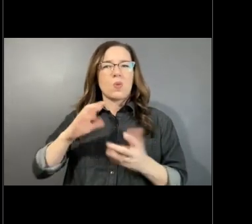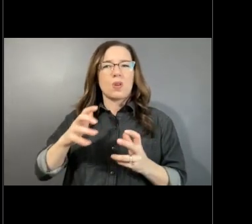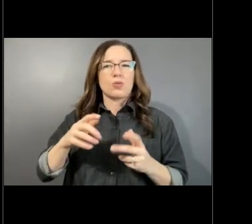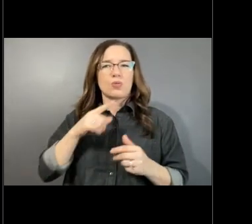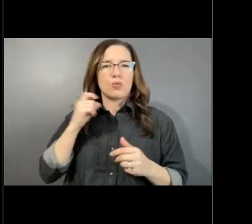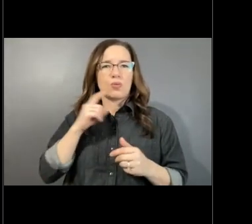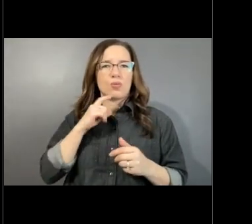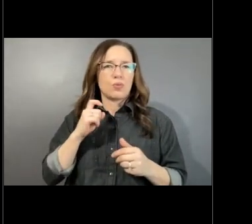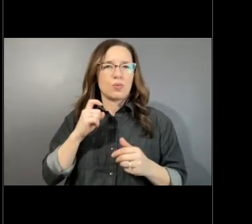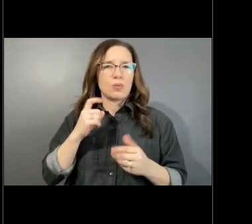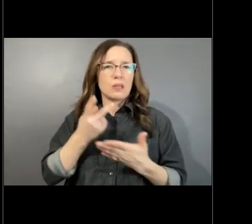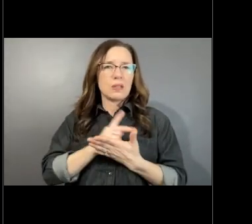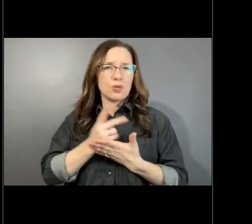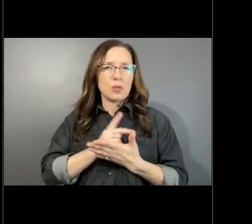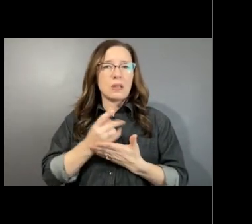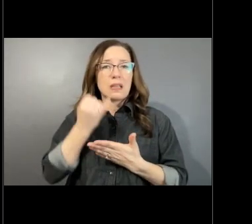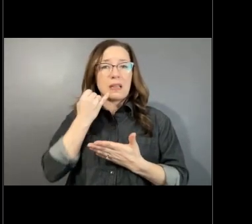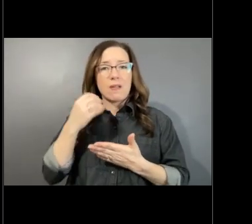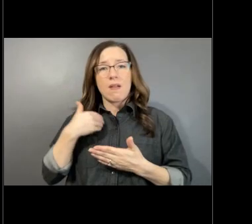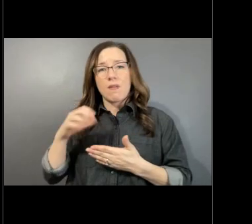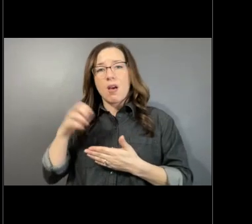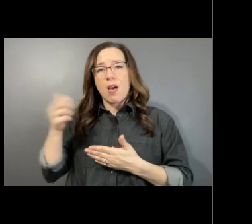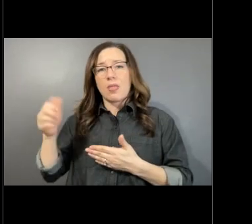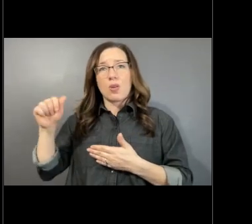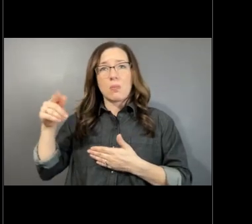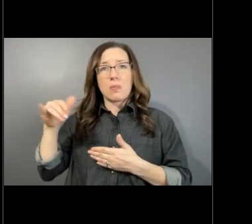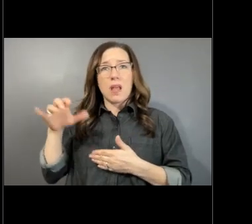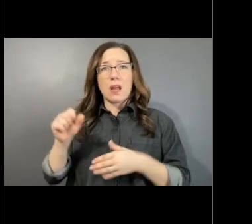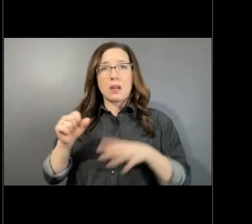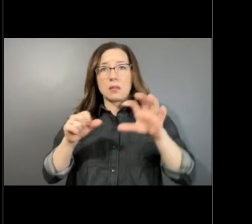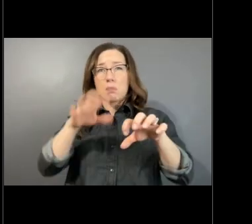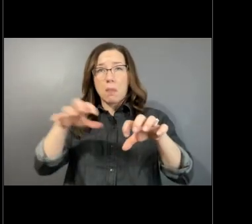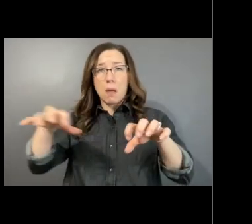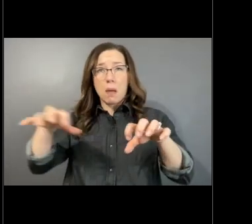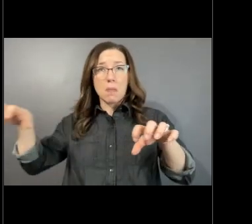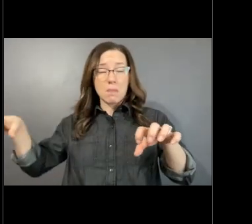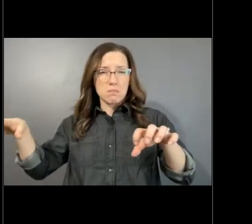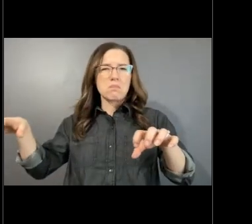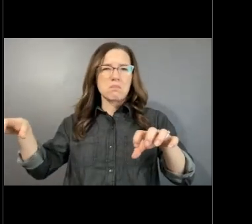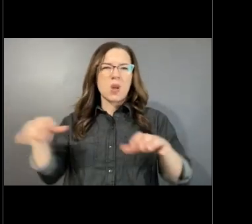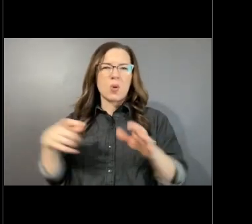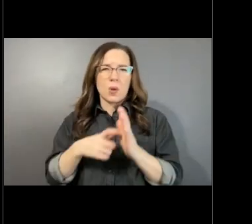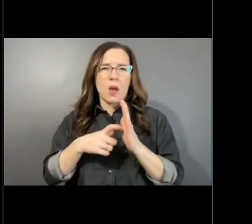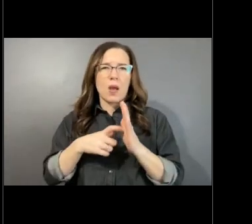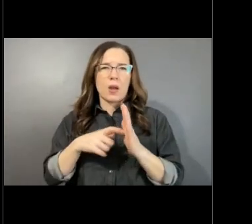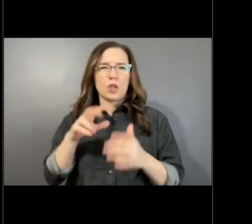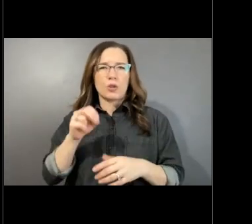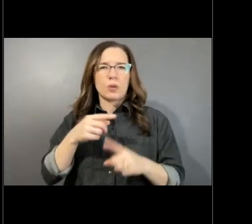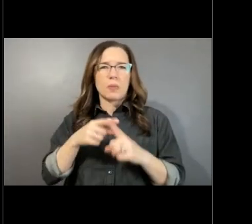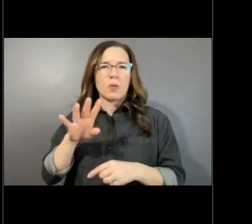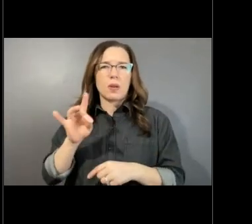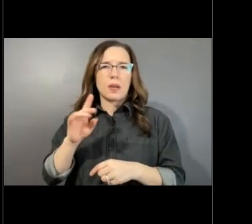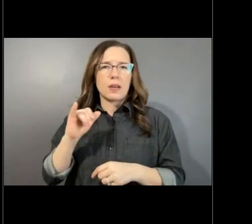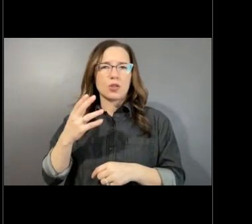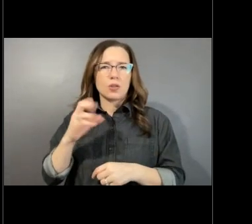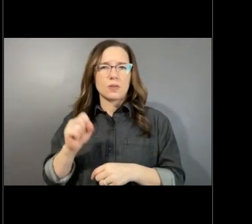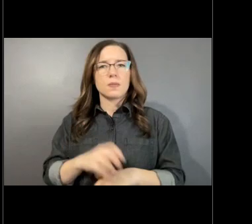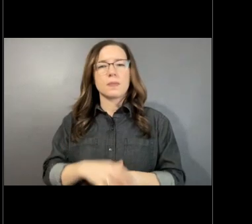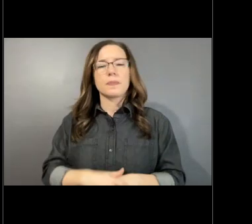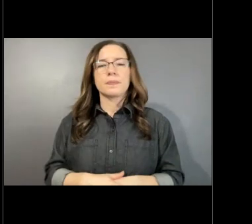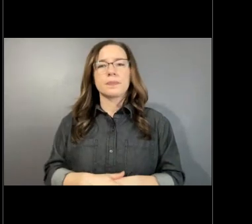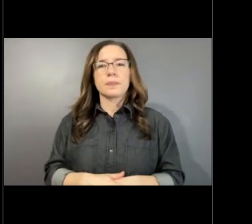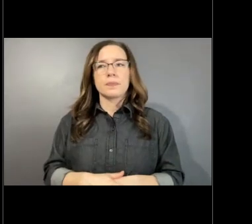for washers and dryers in a kitchen along a row containing other appliances.